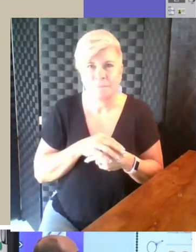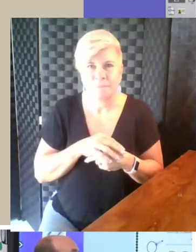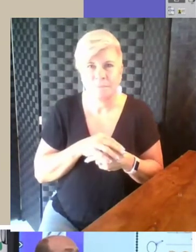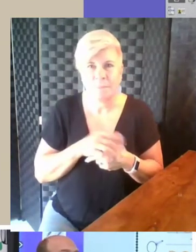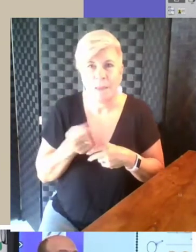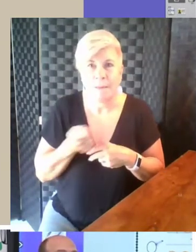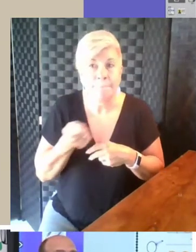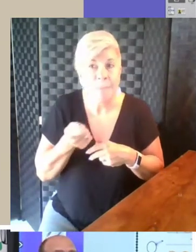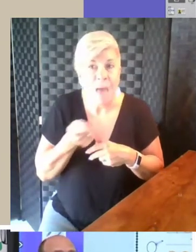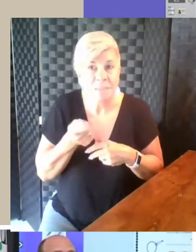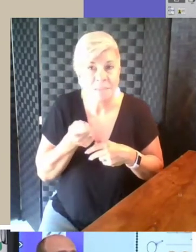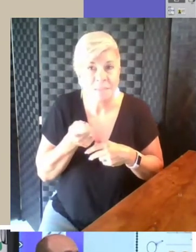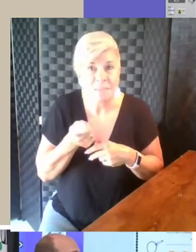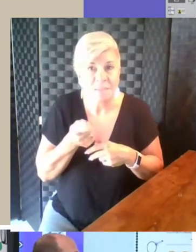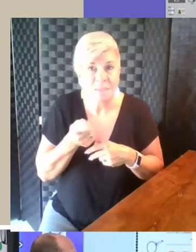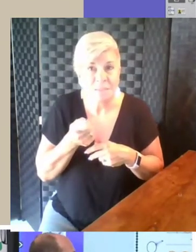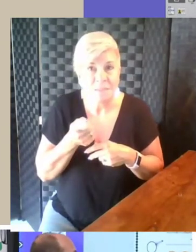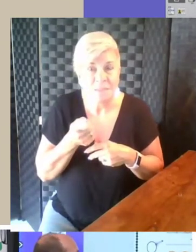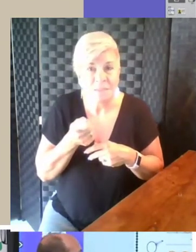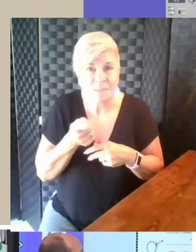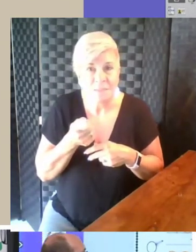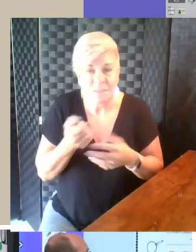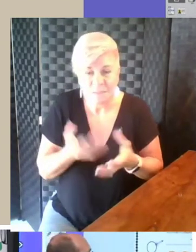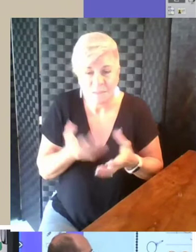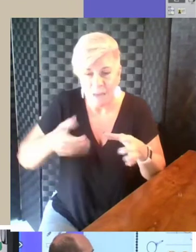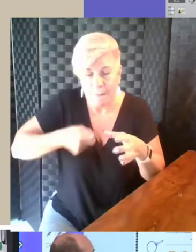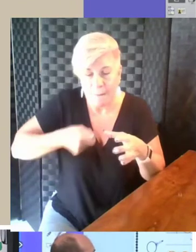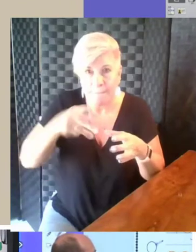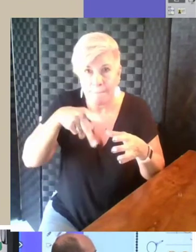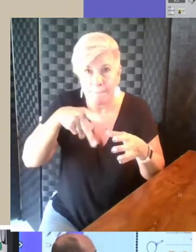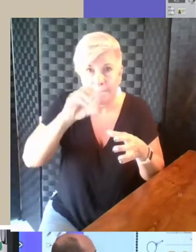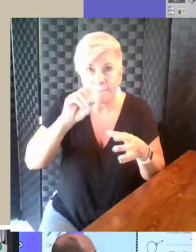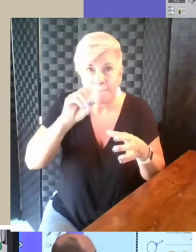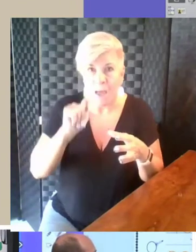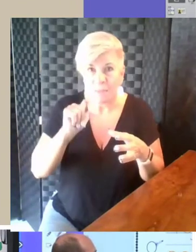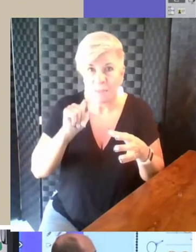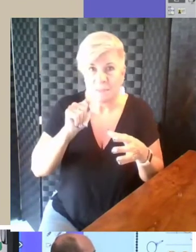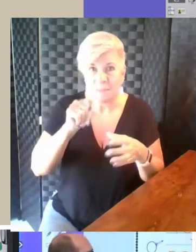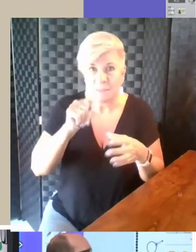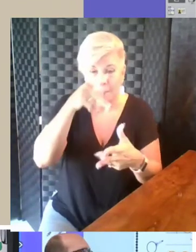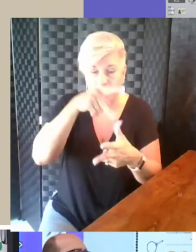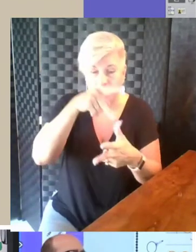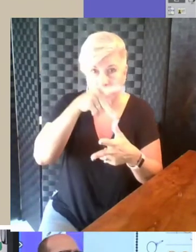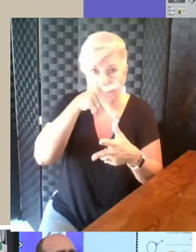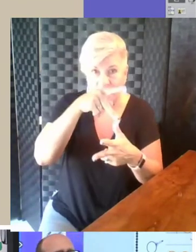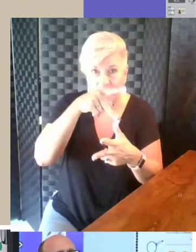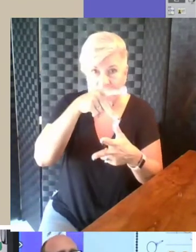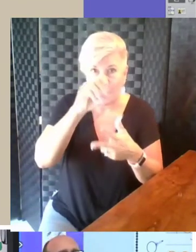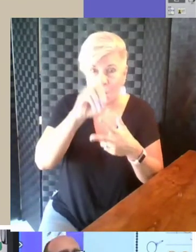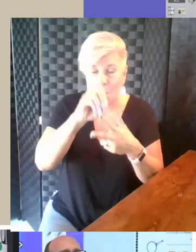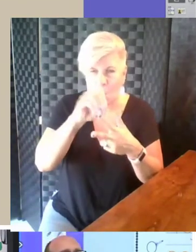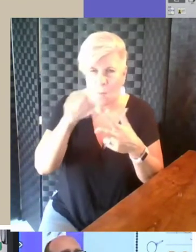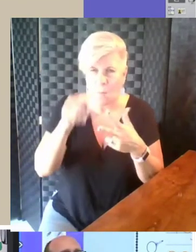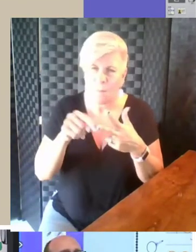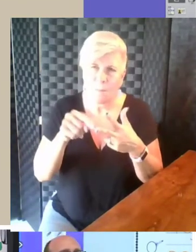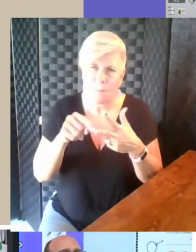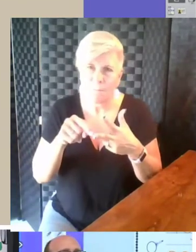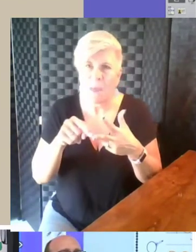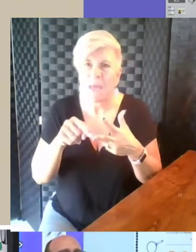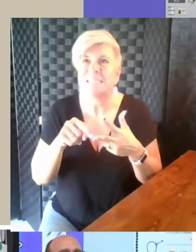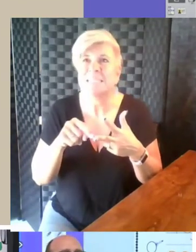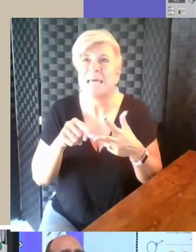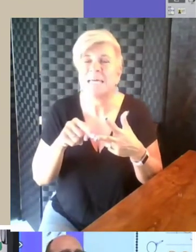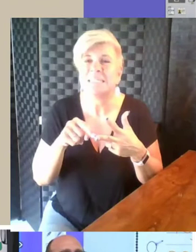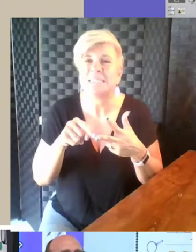Here's a pot. So it's going to start with the same consonant as pop, starts with P. But what's the final consonant? P,